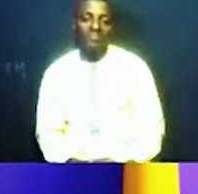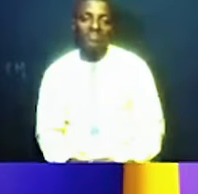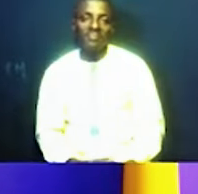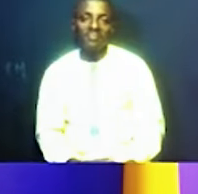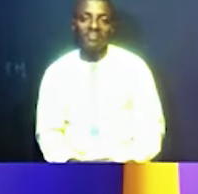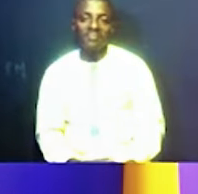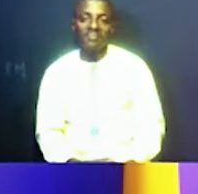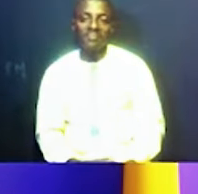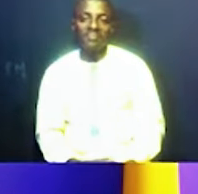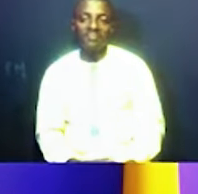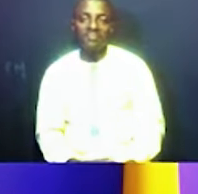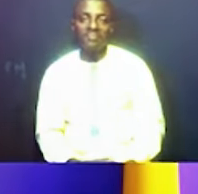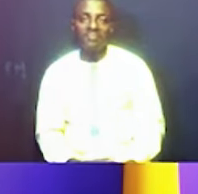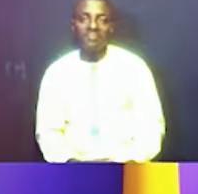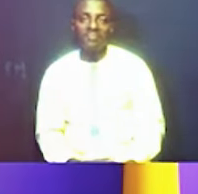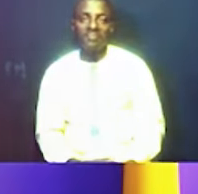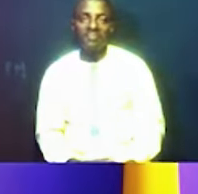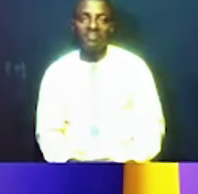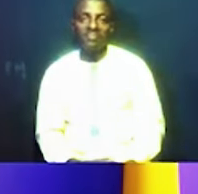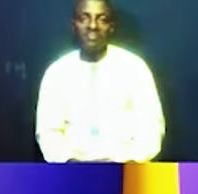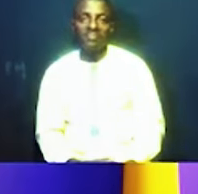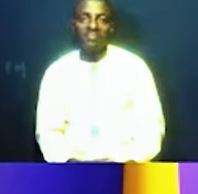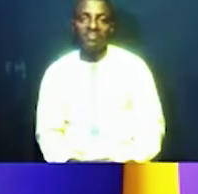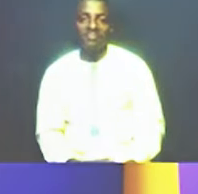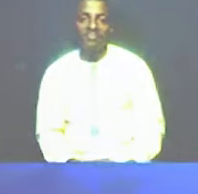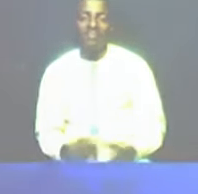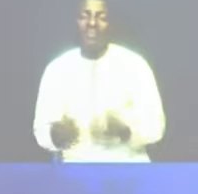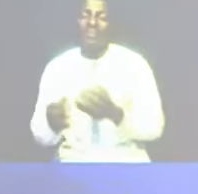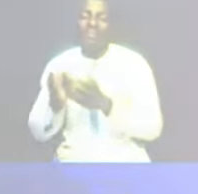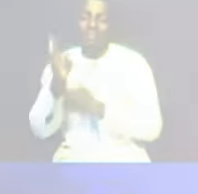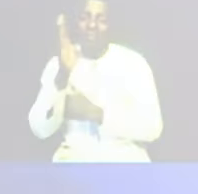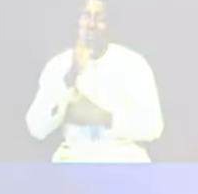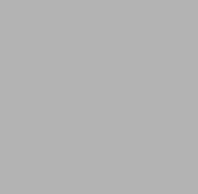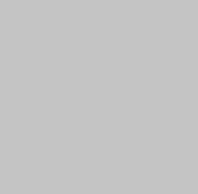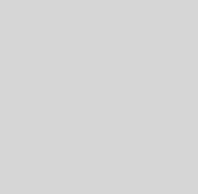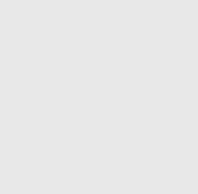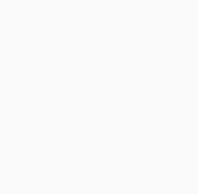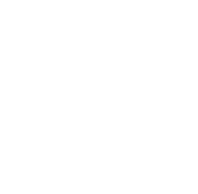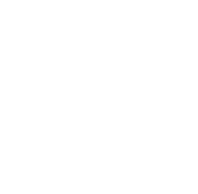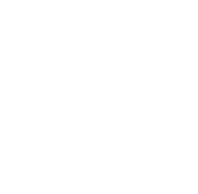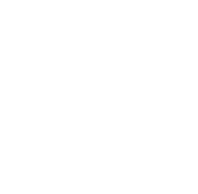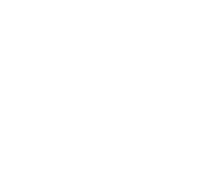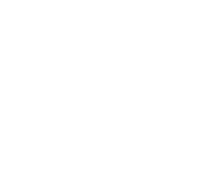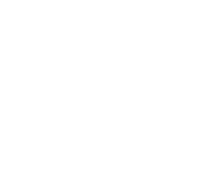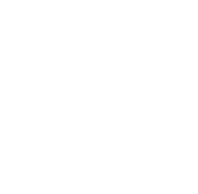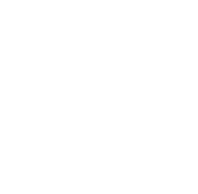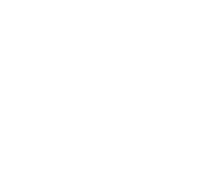menso menfum obi ada. God be with us. Ewurade nka yen ho.